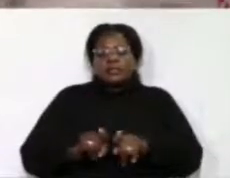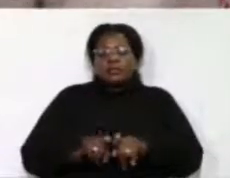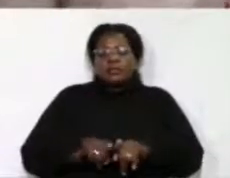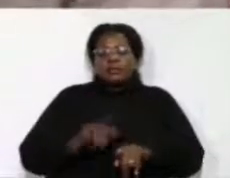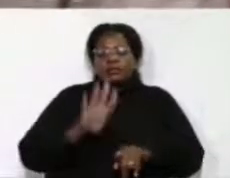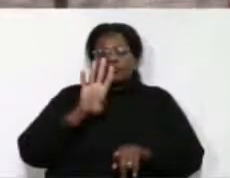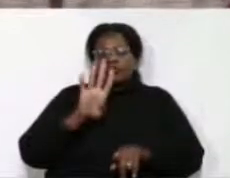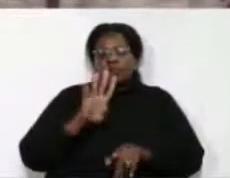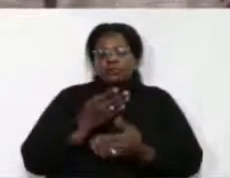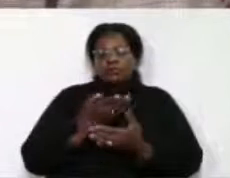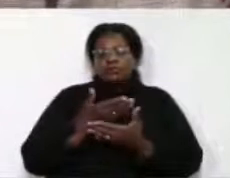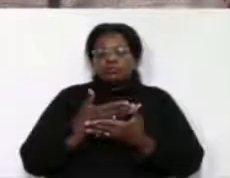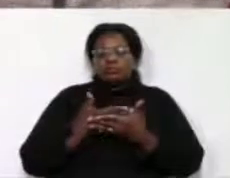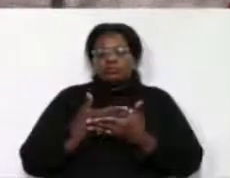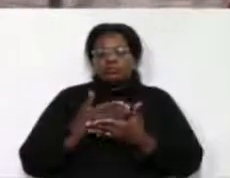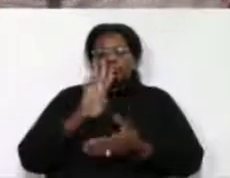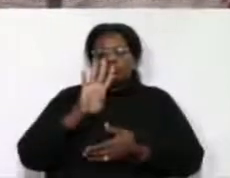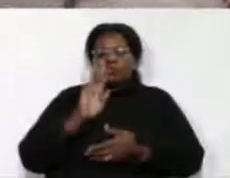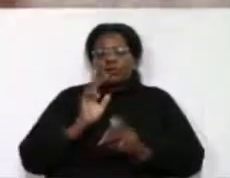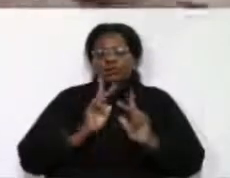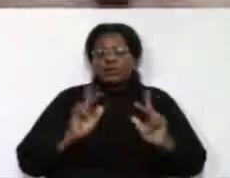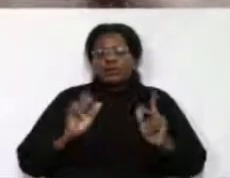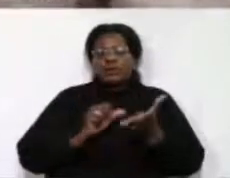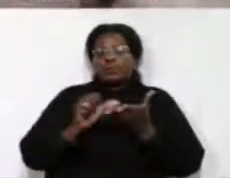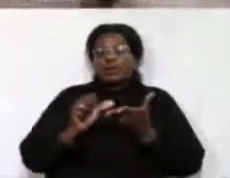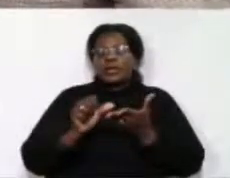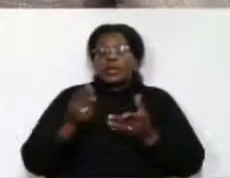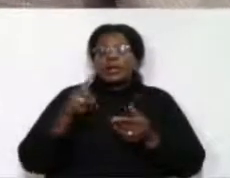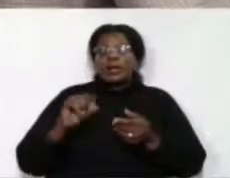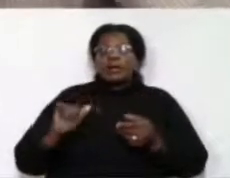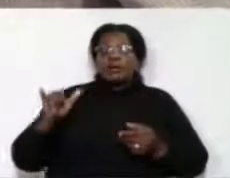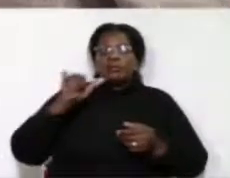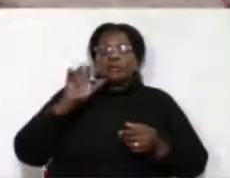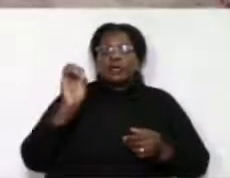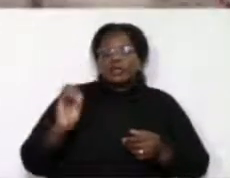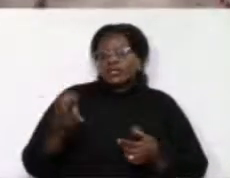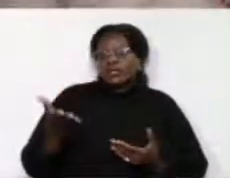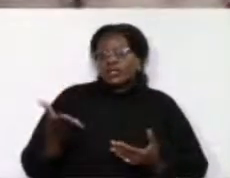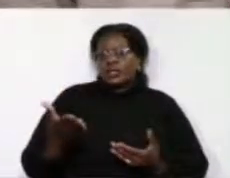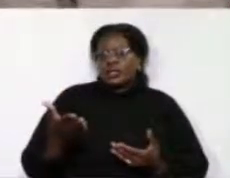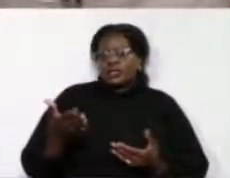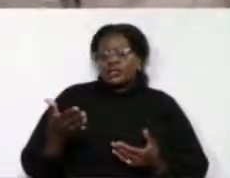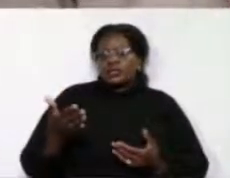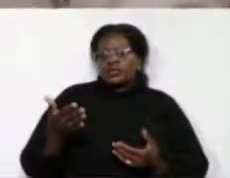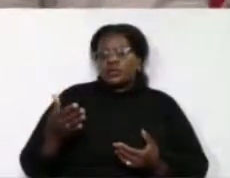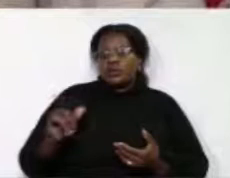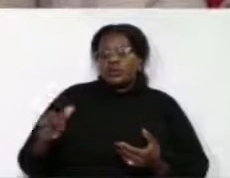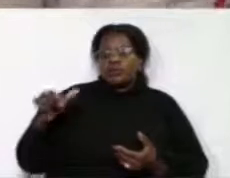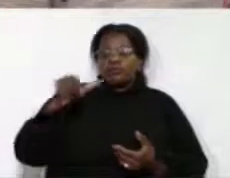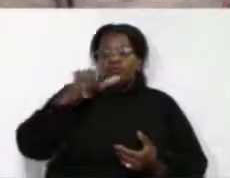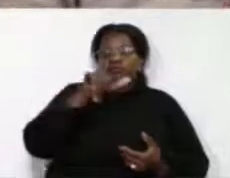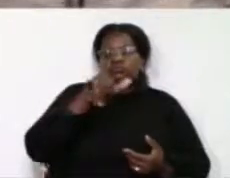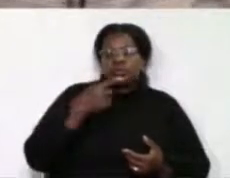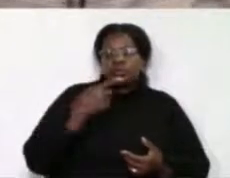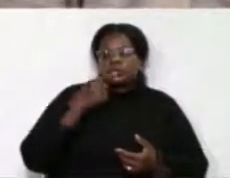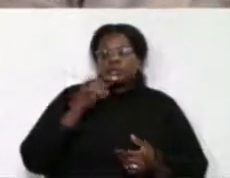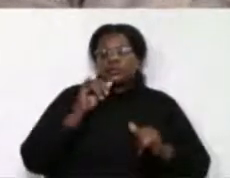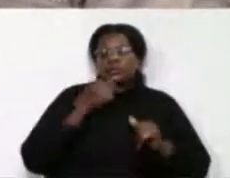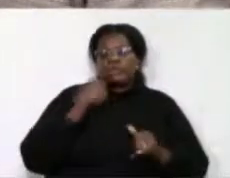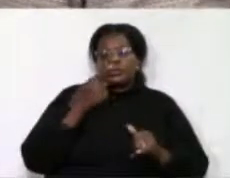go to Mauritius, Yeah. and we've paid for it, but we Yeah. didn't take the flight yet. Yeah. The air company has a deferred liability of this amount of